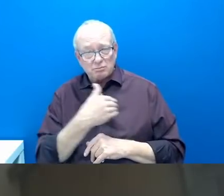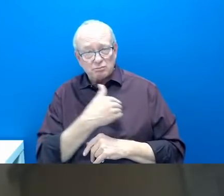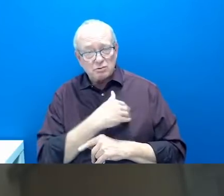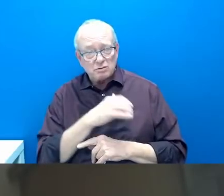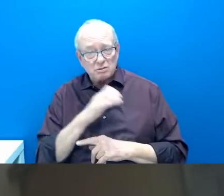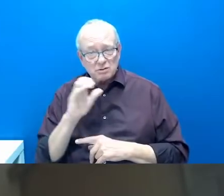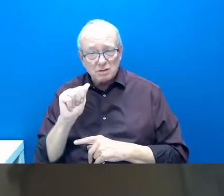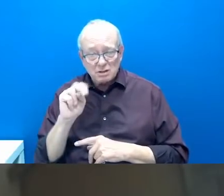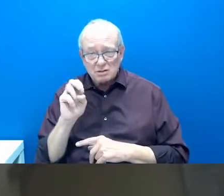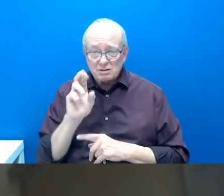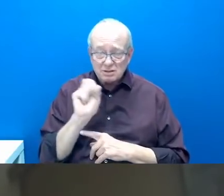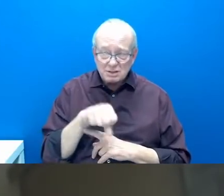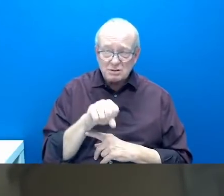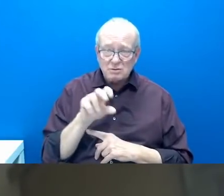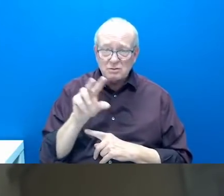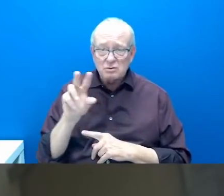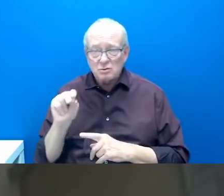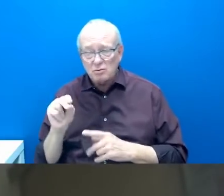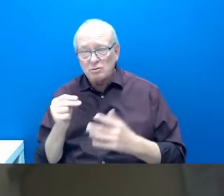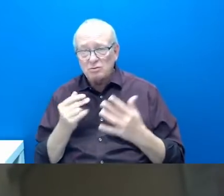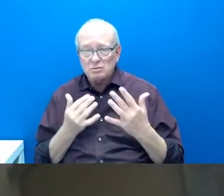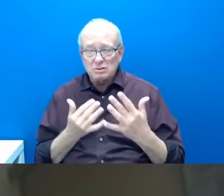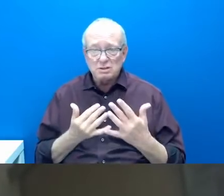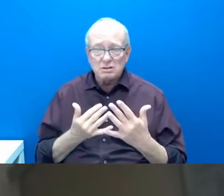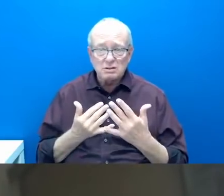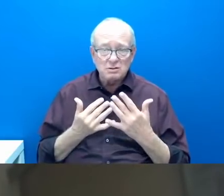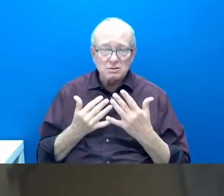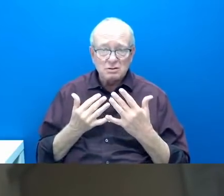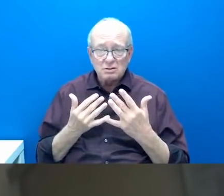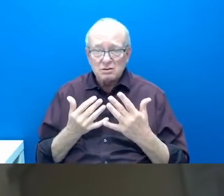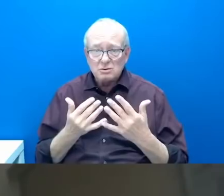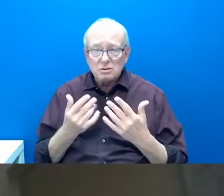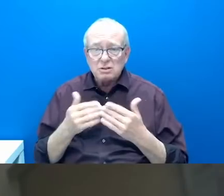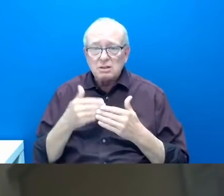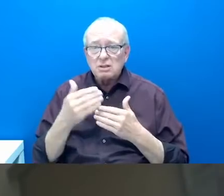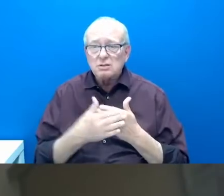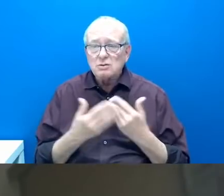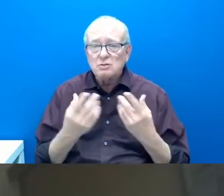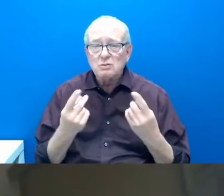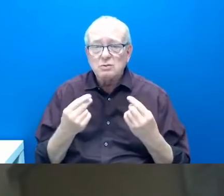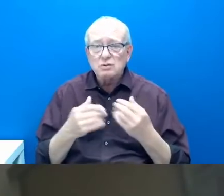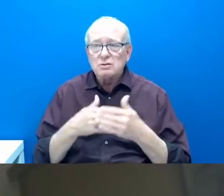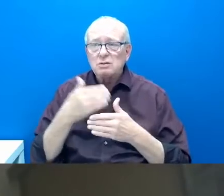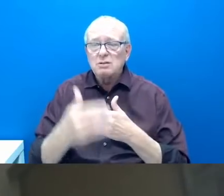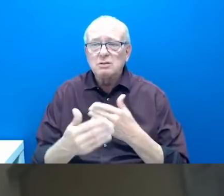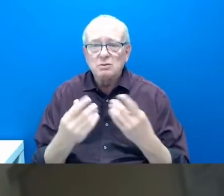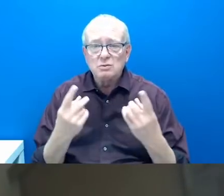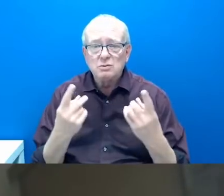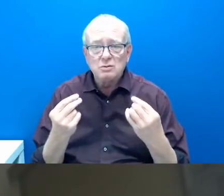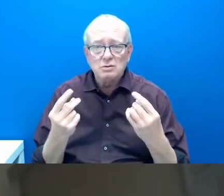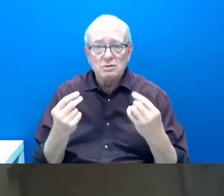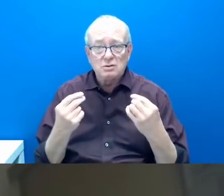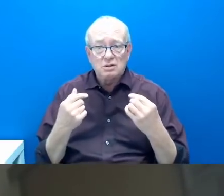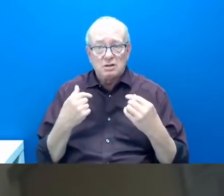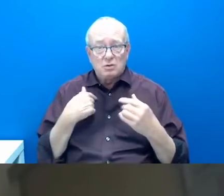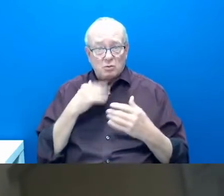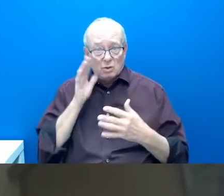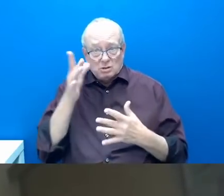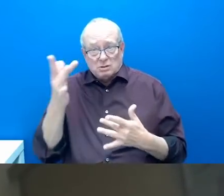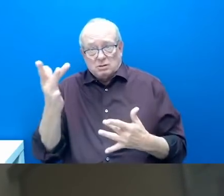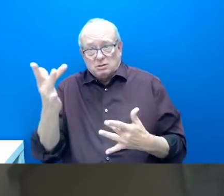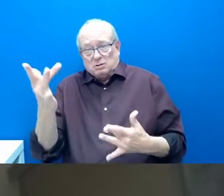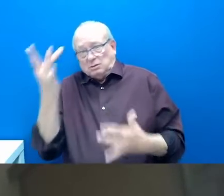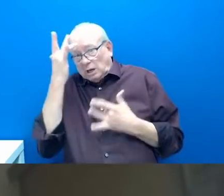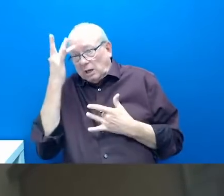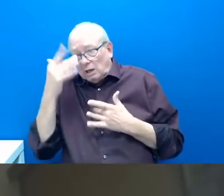cancer, and what next steps are, and kind of figuring out whether or not it's going to be me being sick